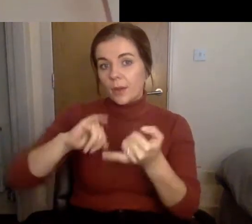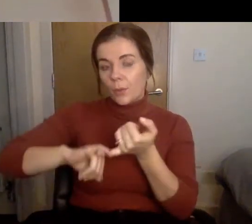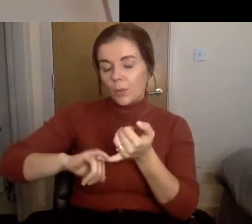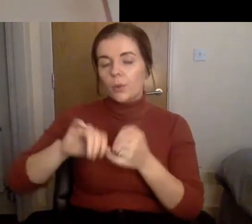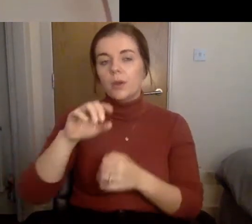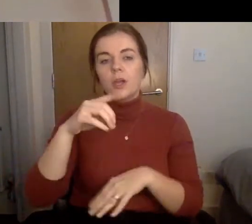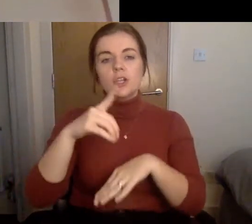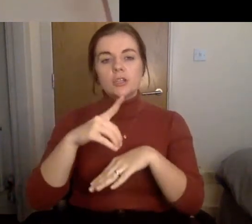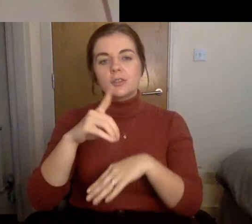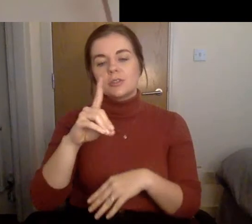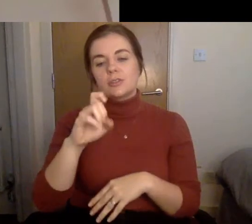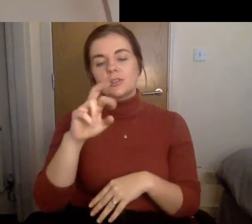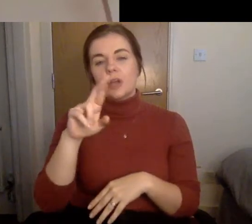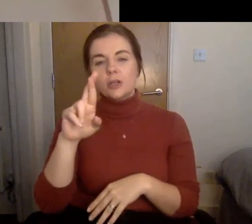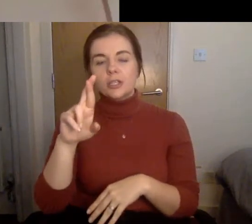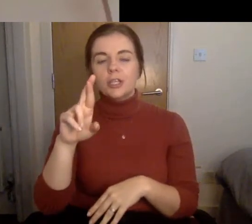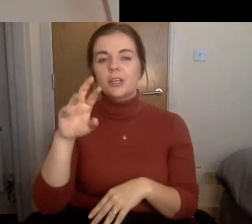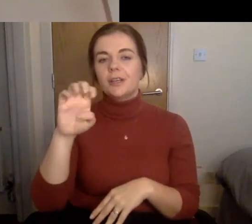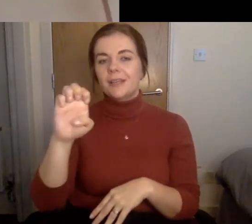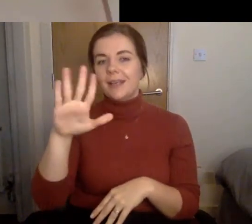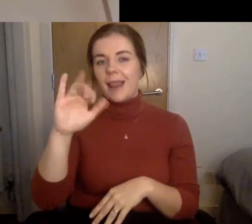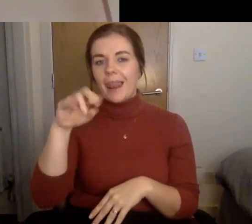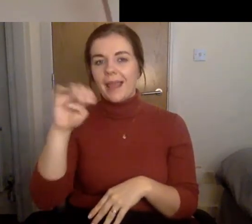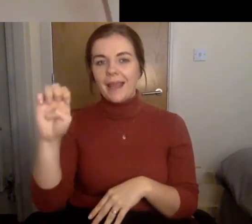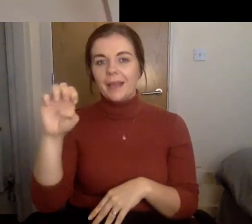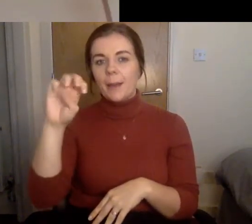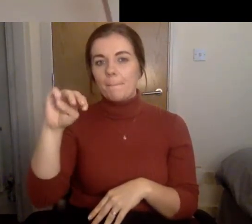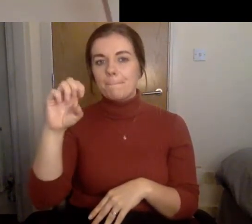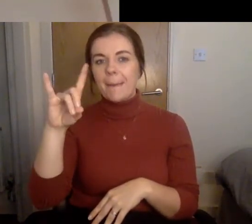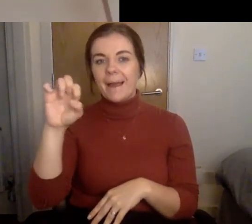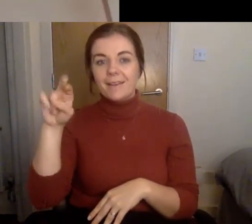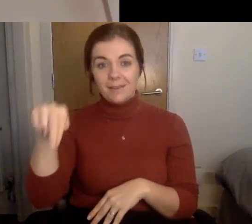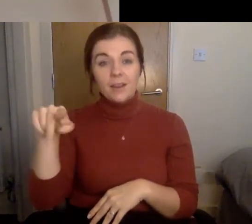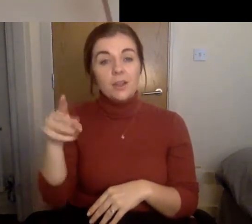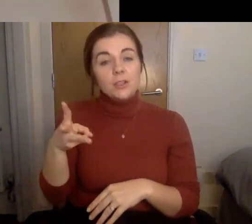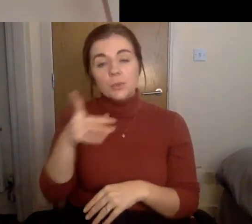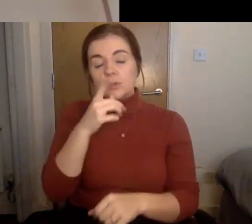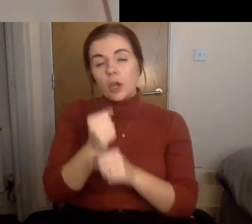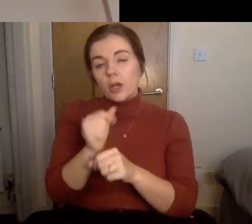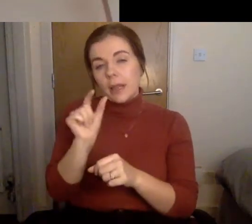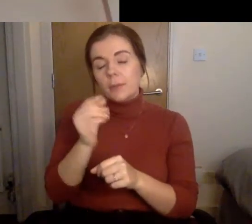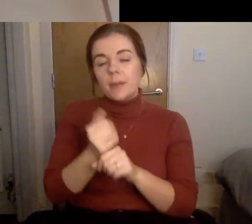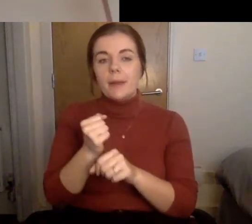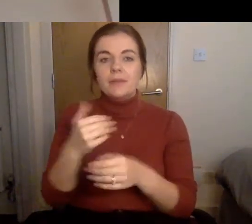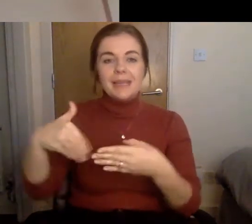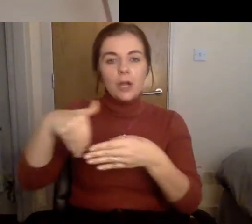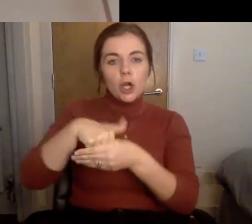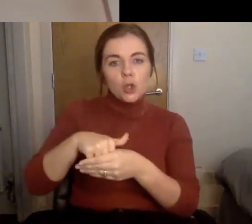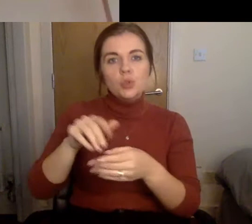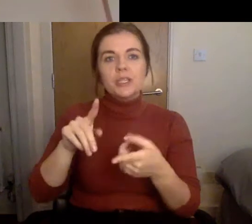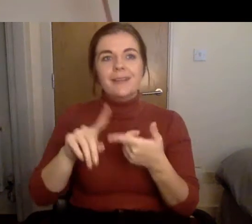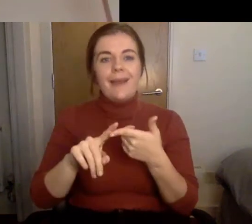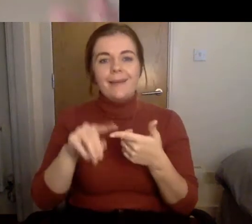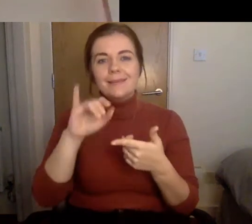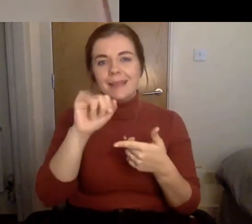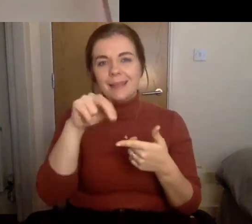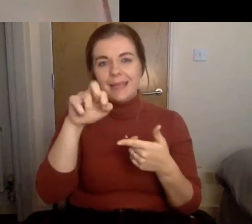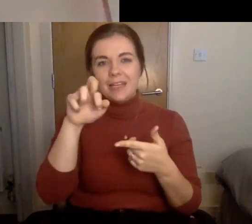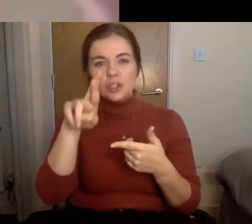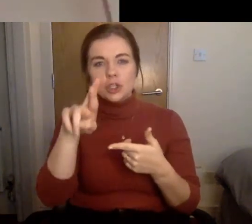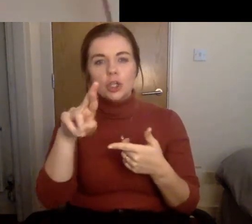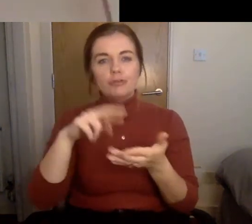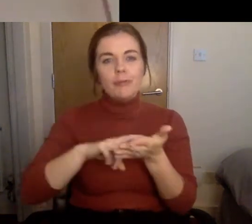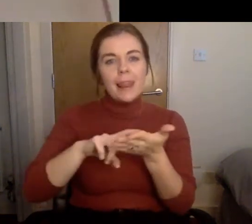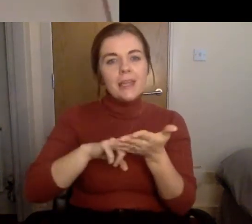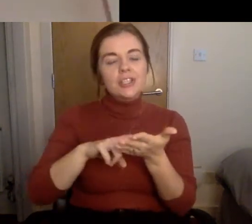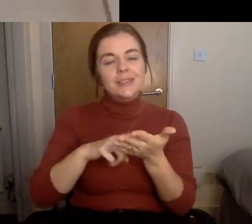and Elaine is going to talk to us a little bit about inclusion and interreligious dialogue, and I suppose the diversity from the